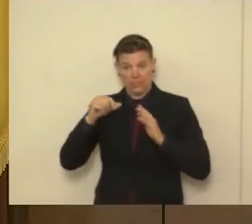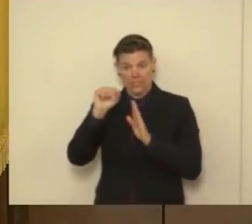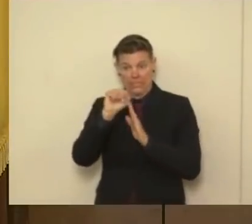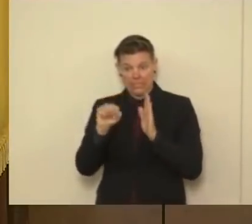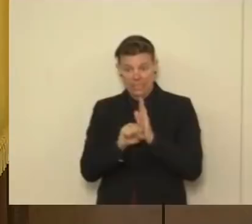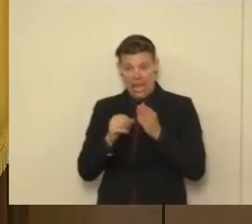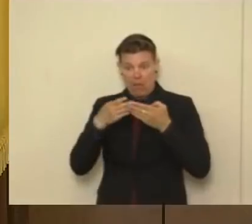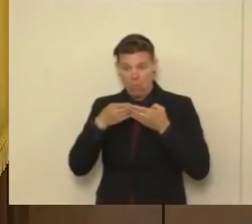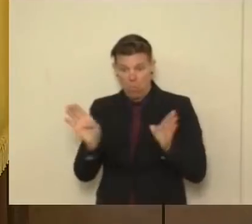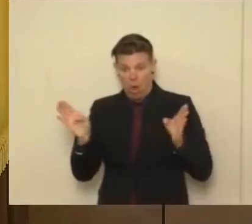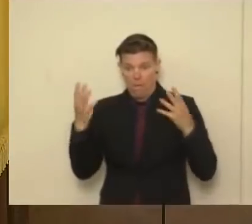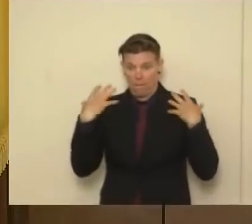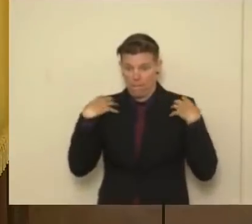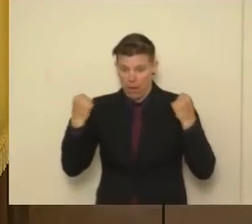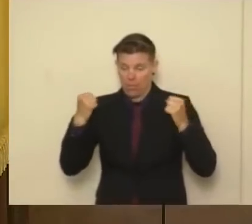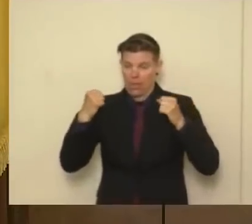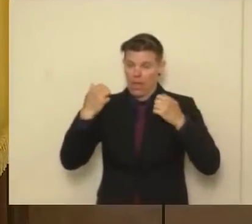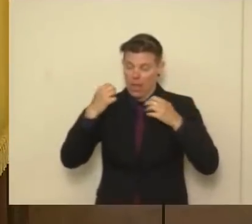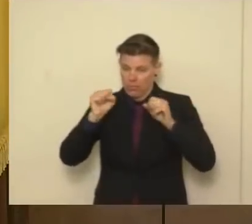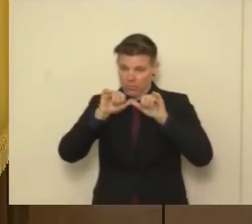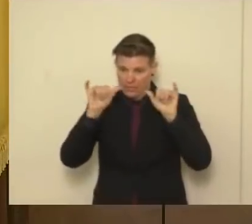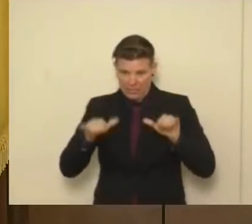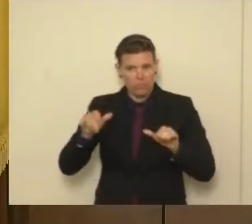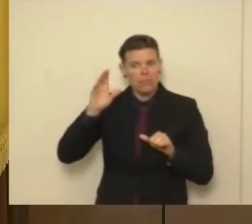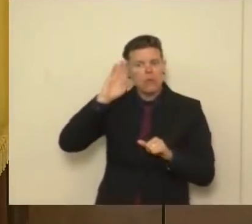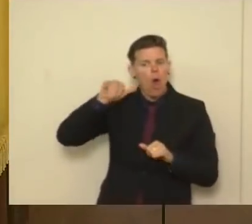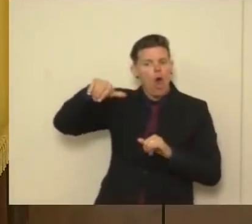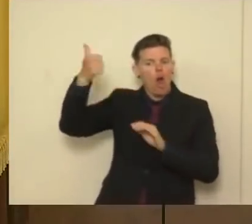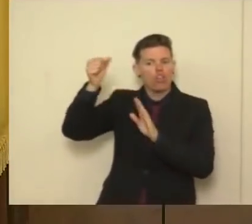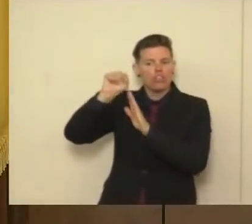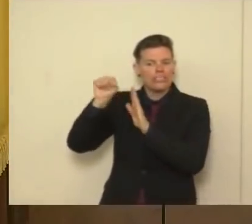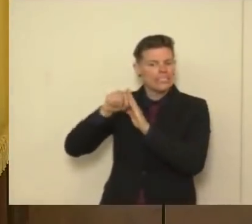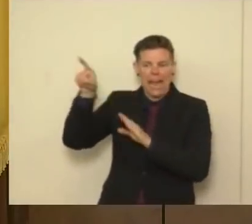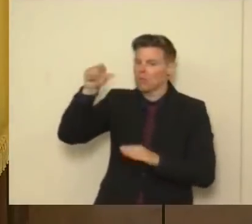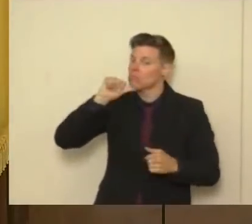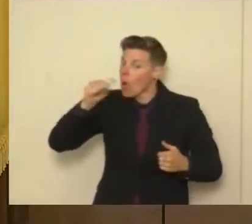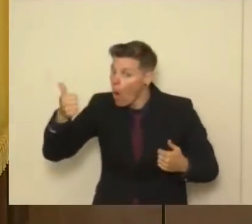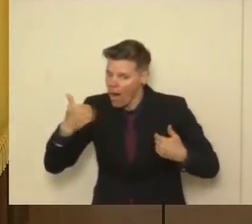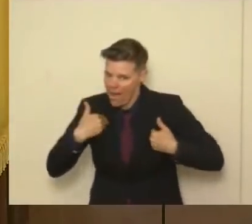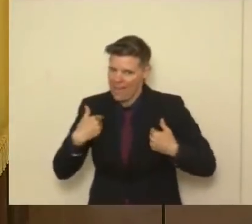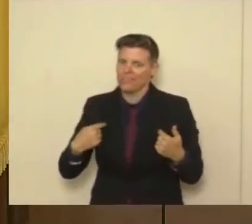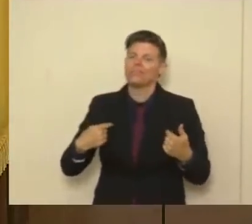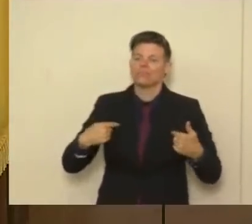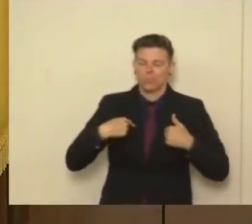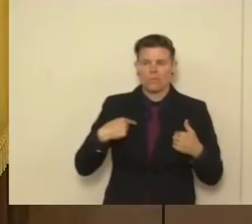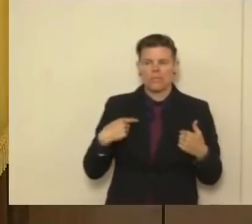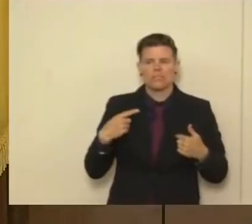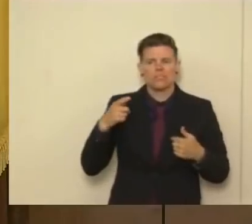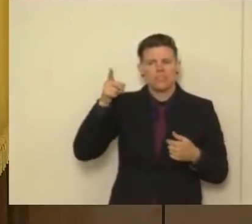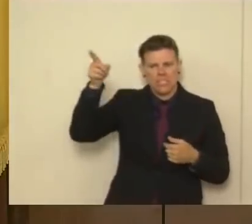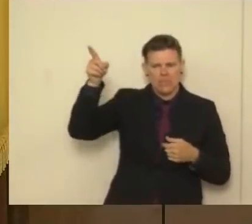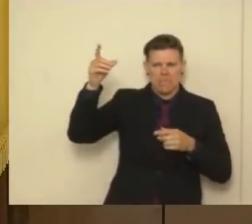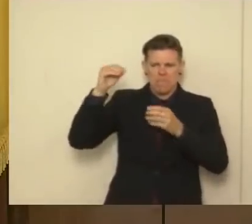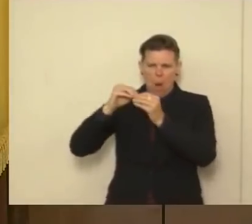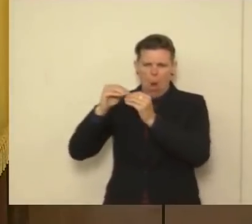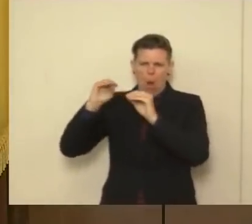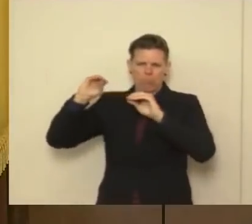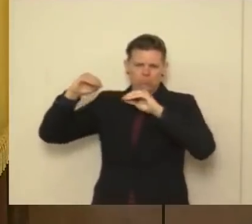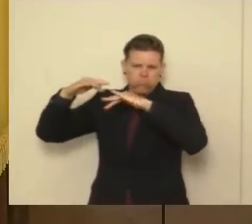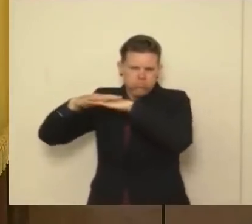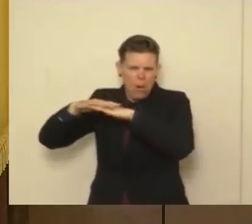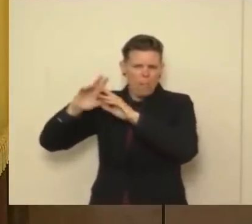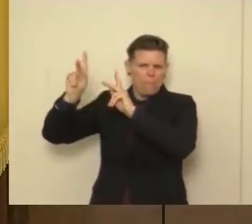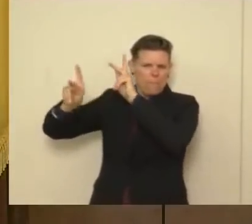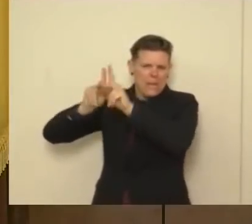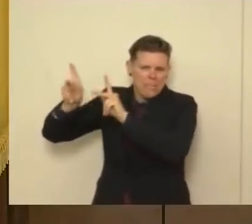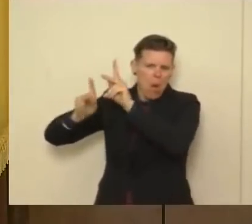that don't have that, which means that your public health system, particularly in states with much larger populations, you're going to have sort of